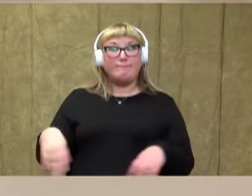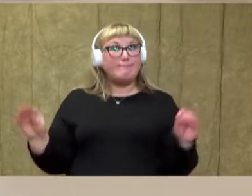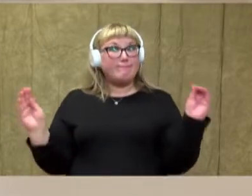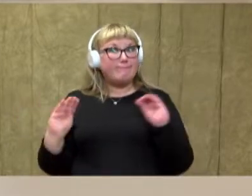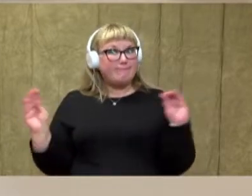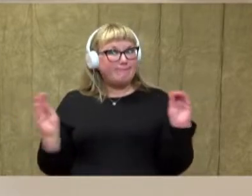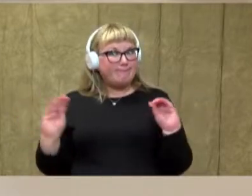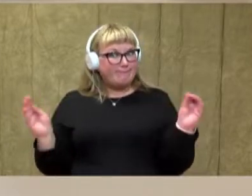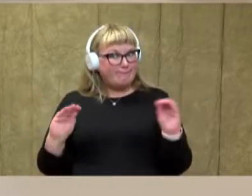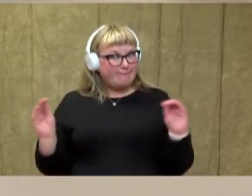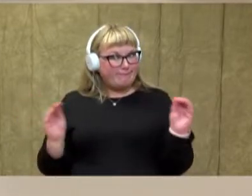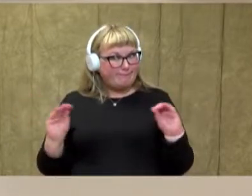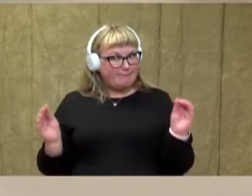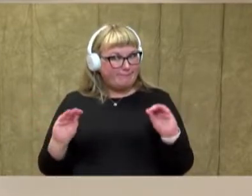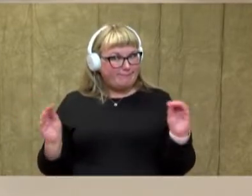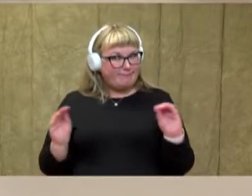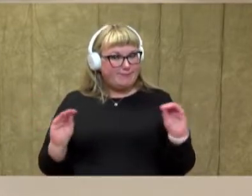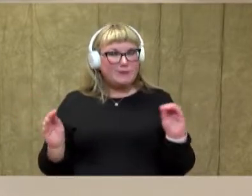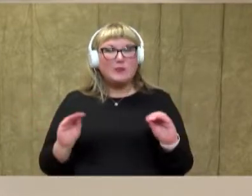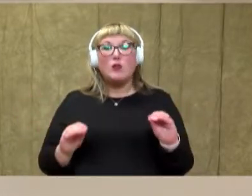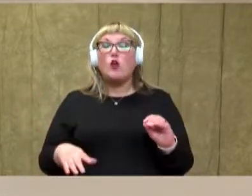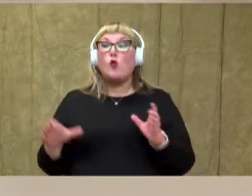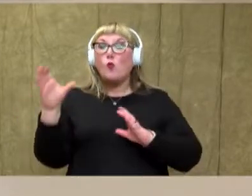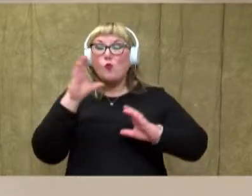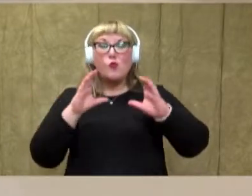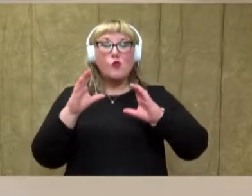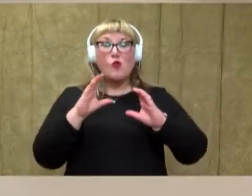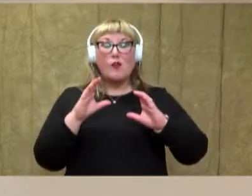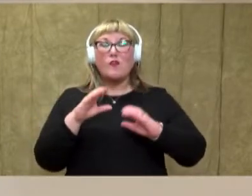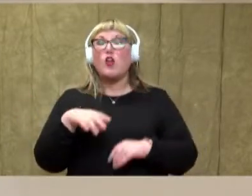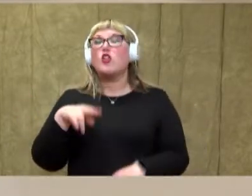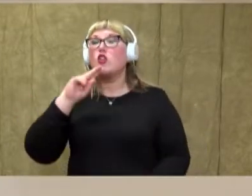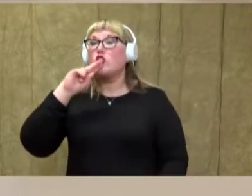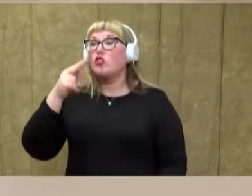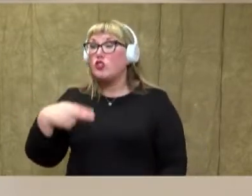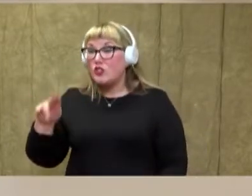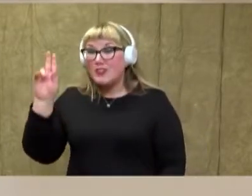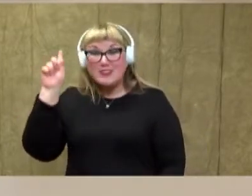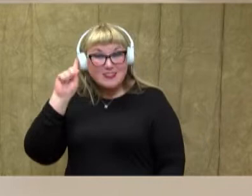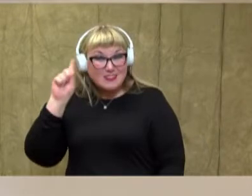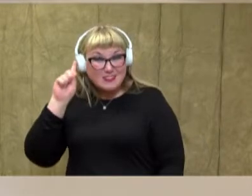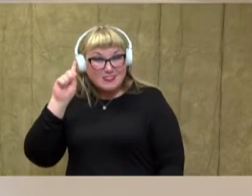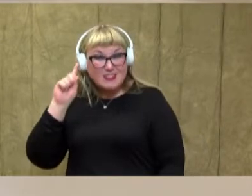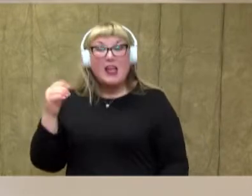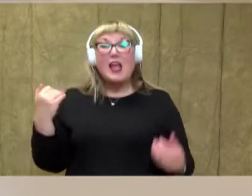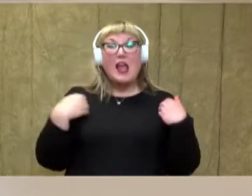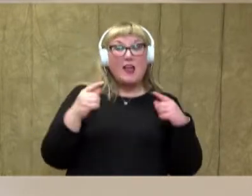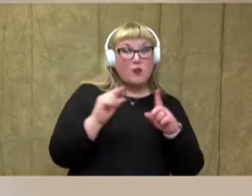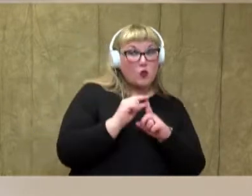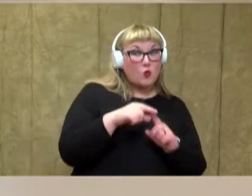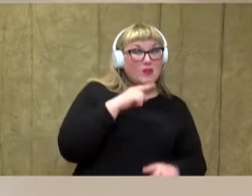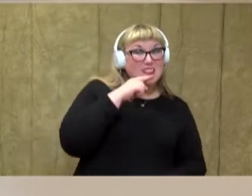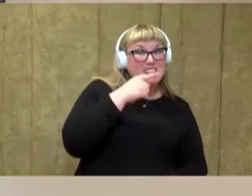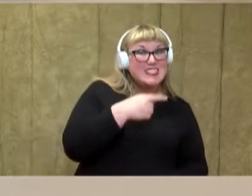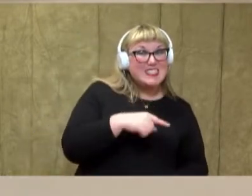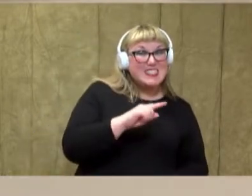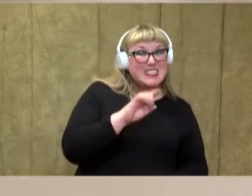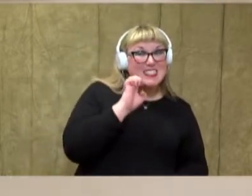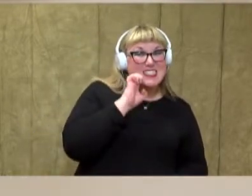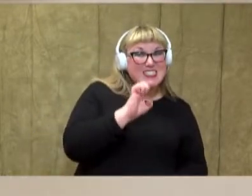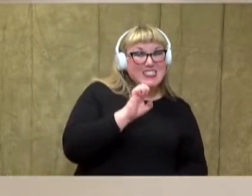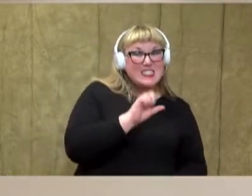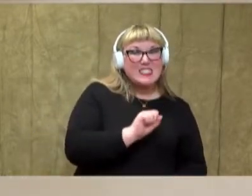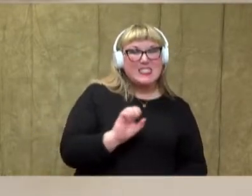No, we do not. We're looking for the sh sound. And here we have the word see. Very